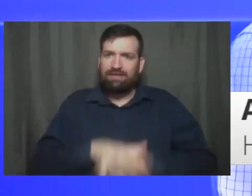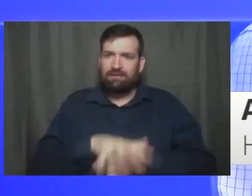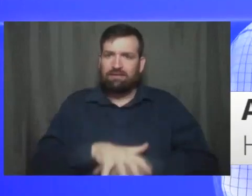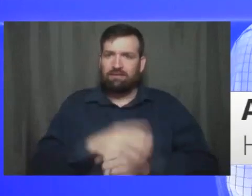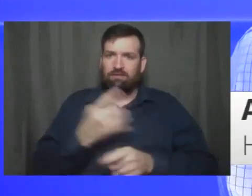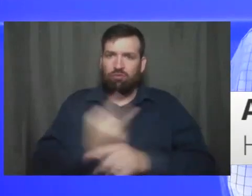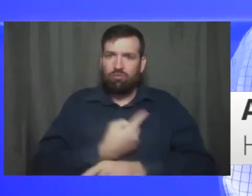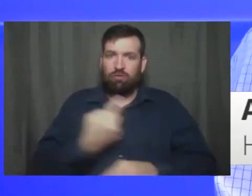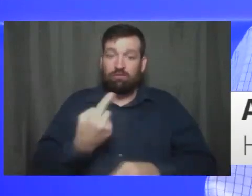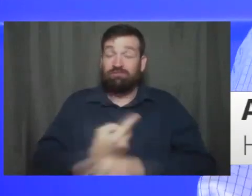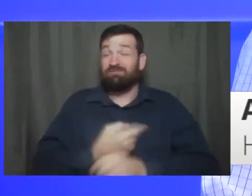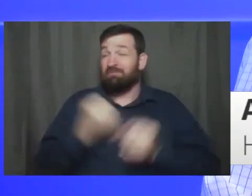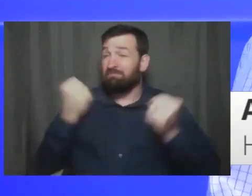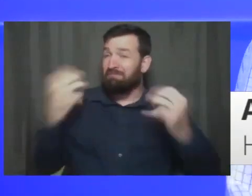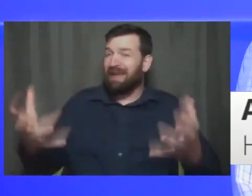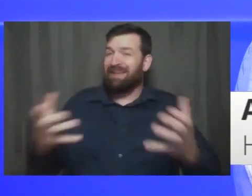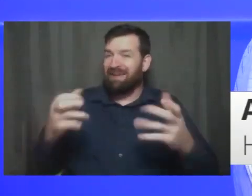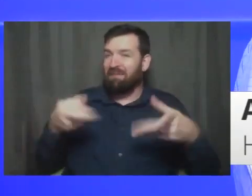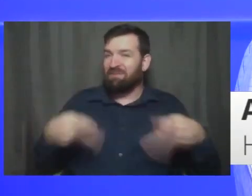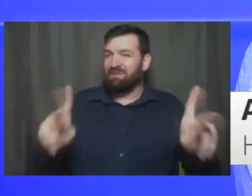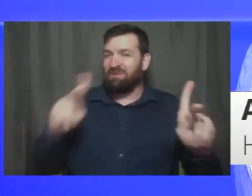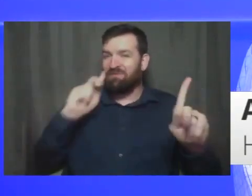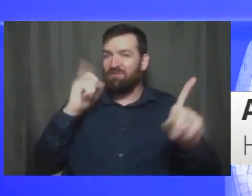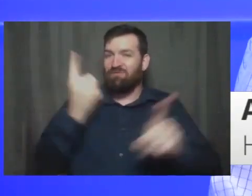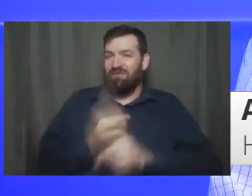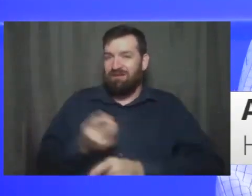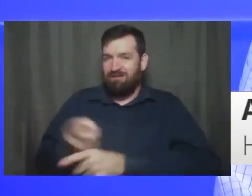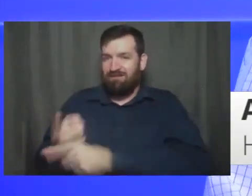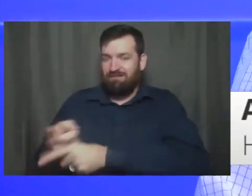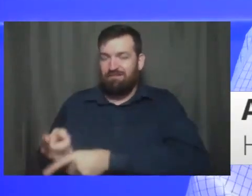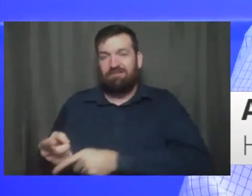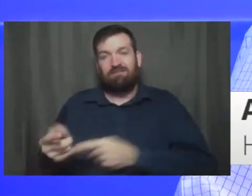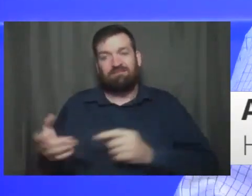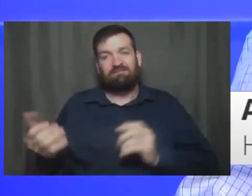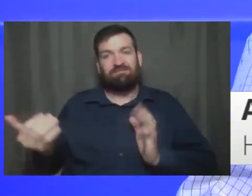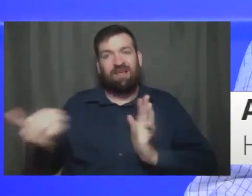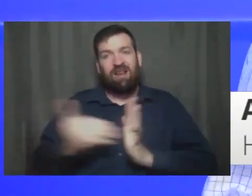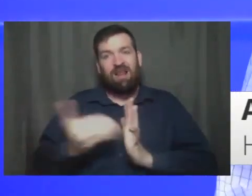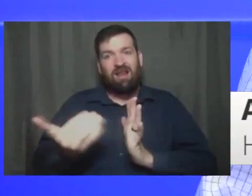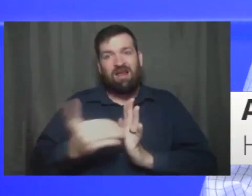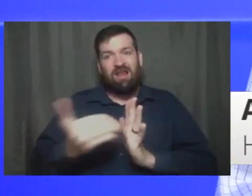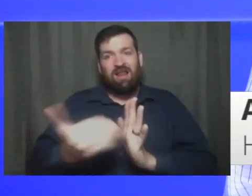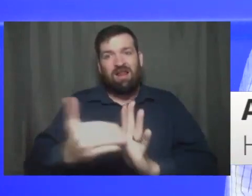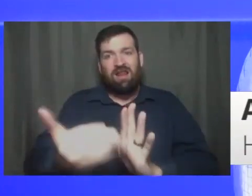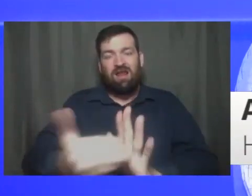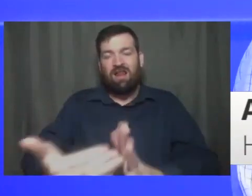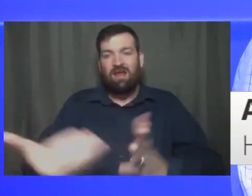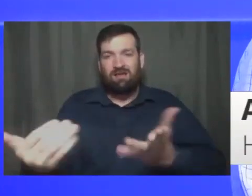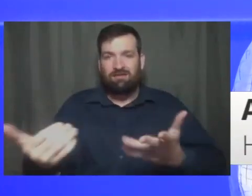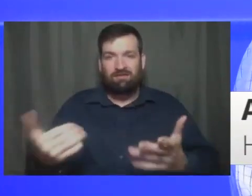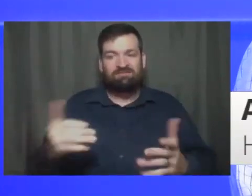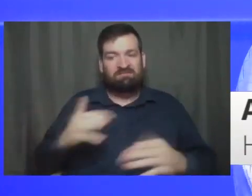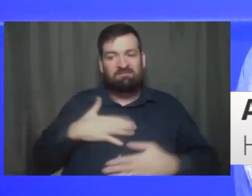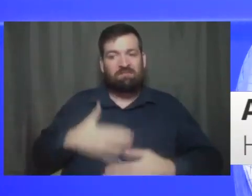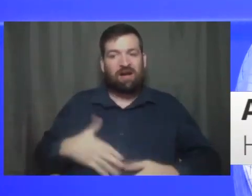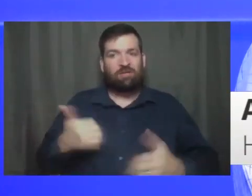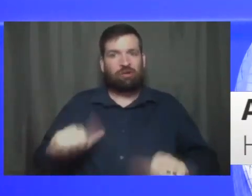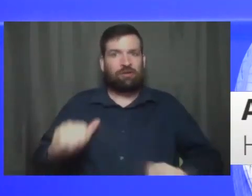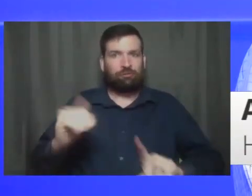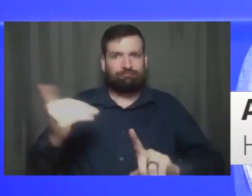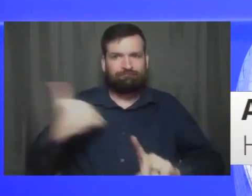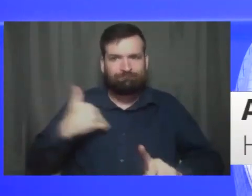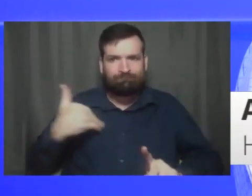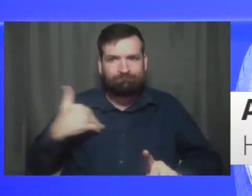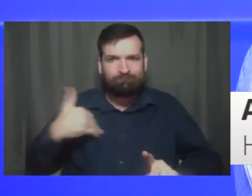chances to get it right. Because it'll keep happening. It's almost like a recurring nightmare. Our bodies are trying to tell us something, or our minds are trying to